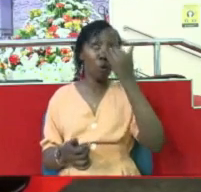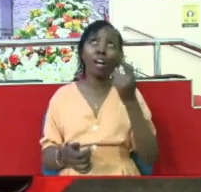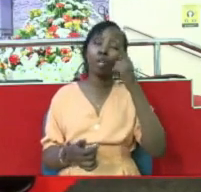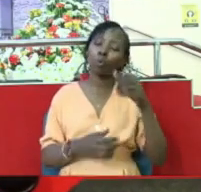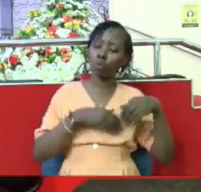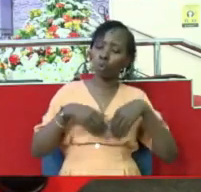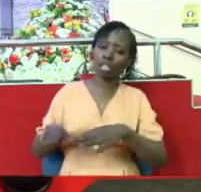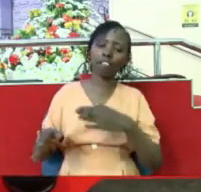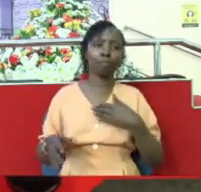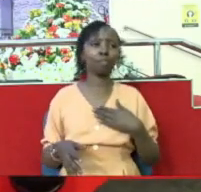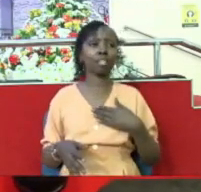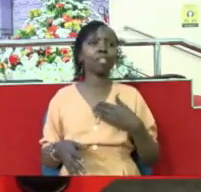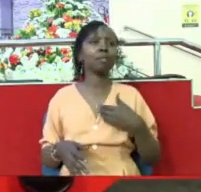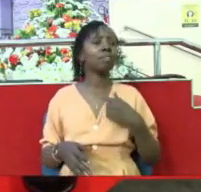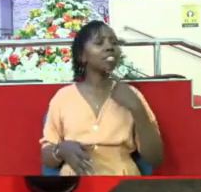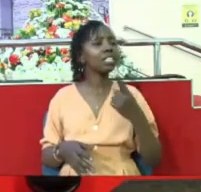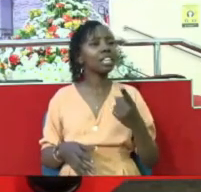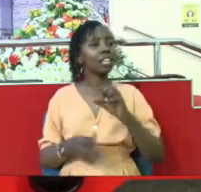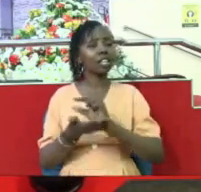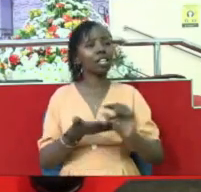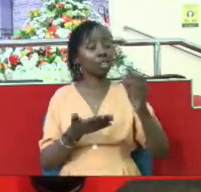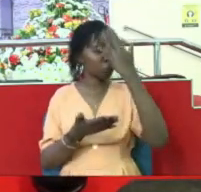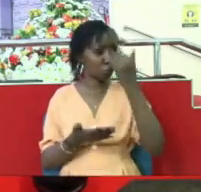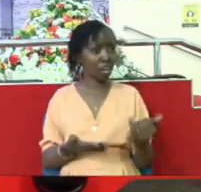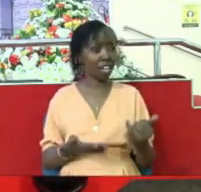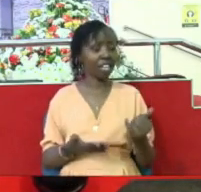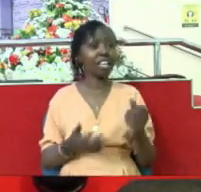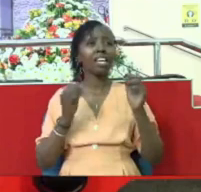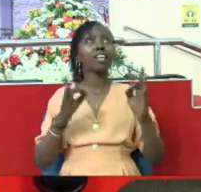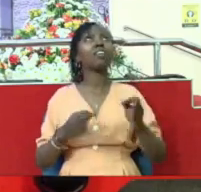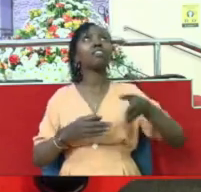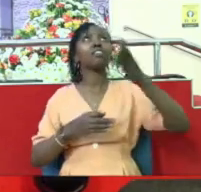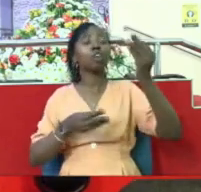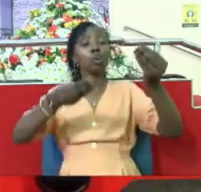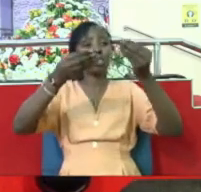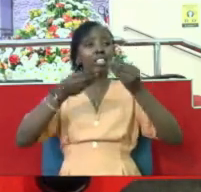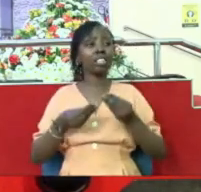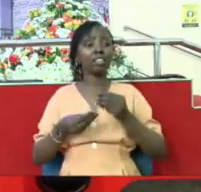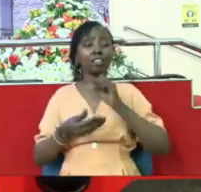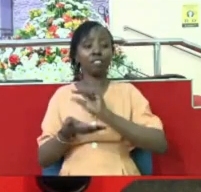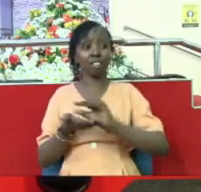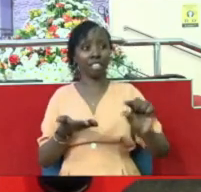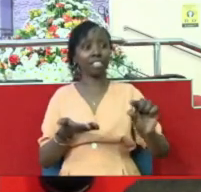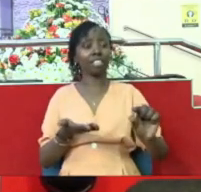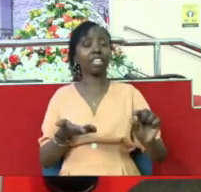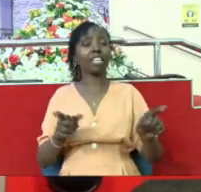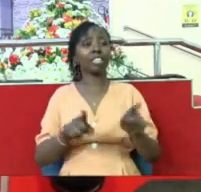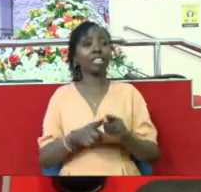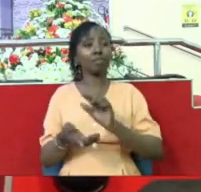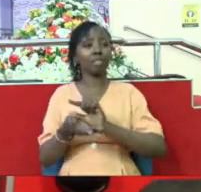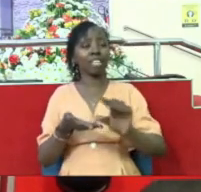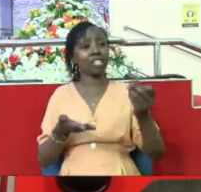Lord can release grace upon you and becomes the grace of giving, I'm telling